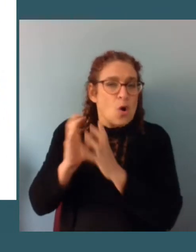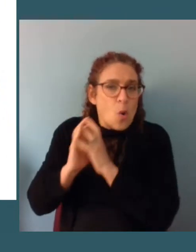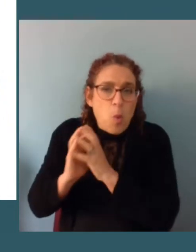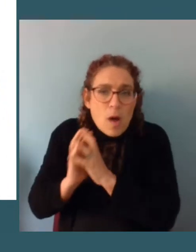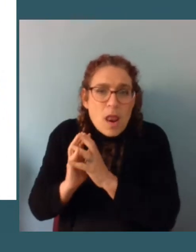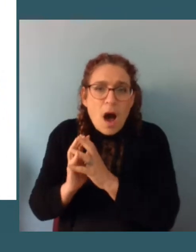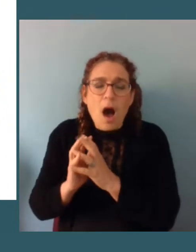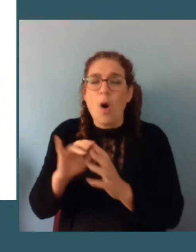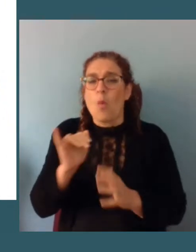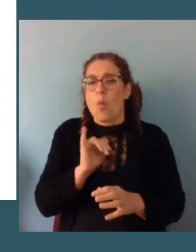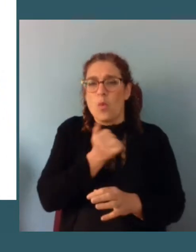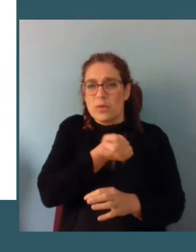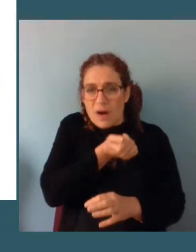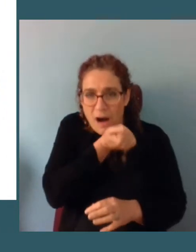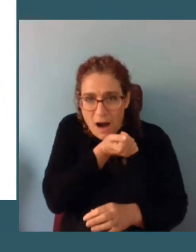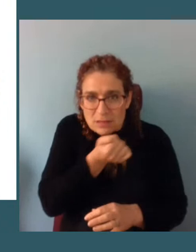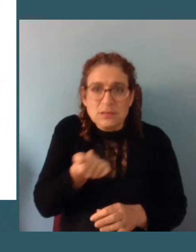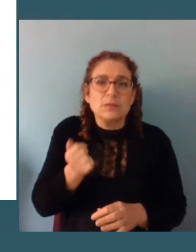nut oils,